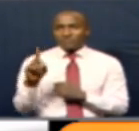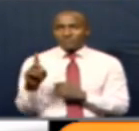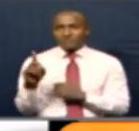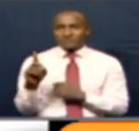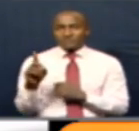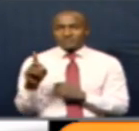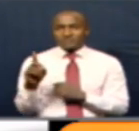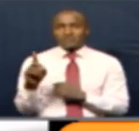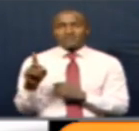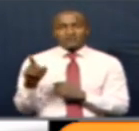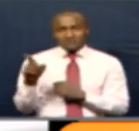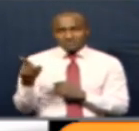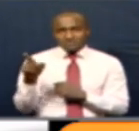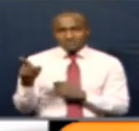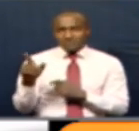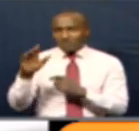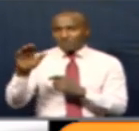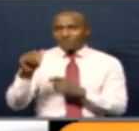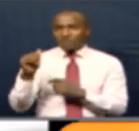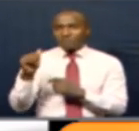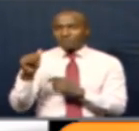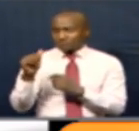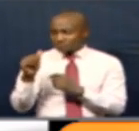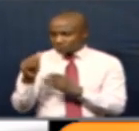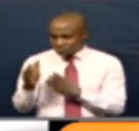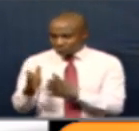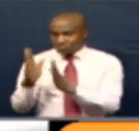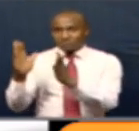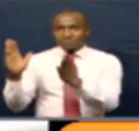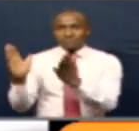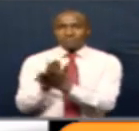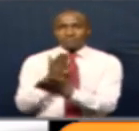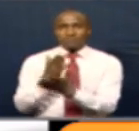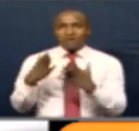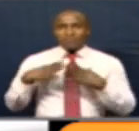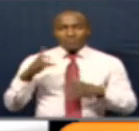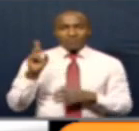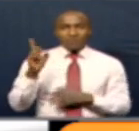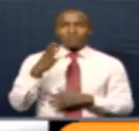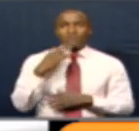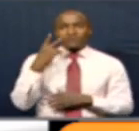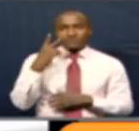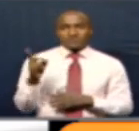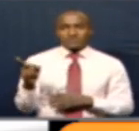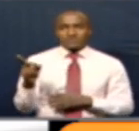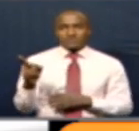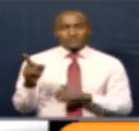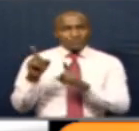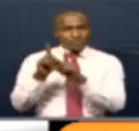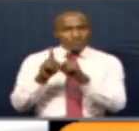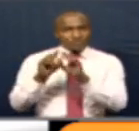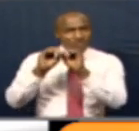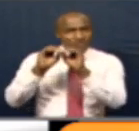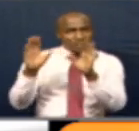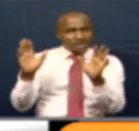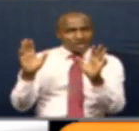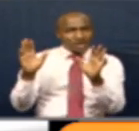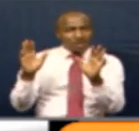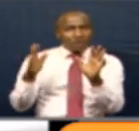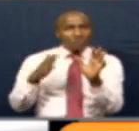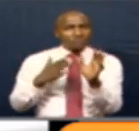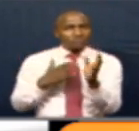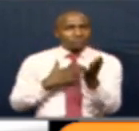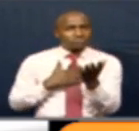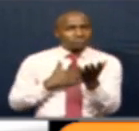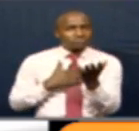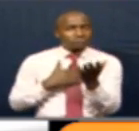it off the streets, because that is really what Nairobians want to see. We will also be very clear on what are our asks